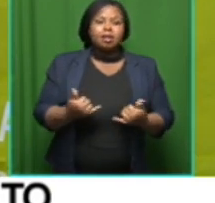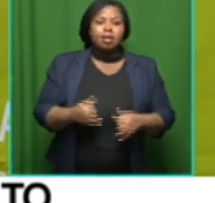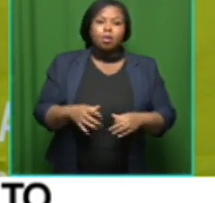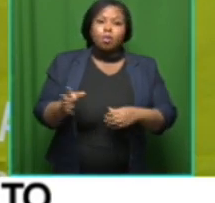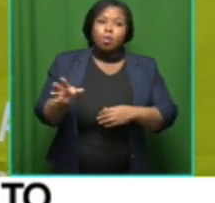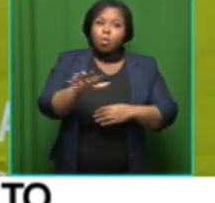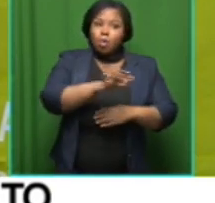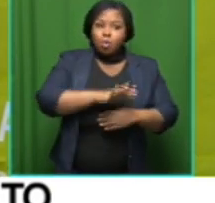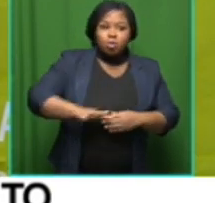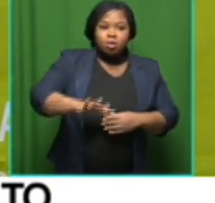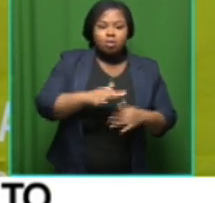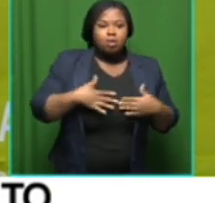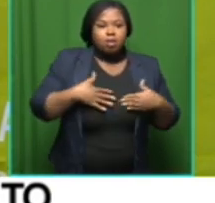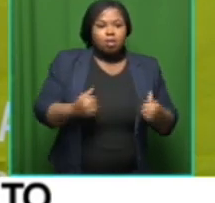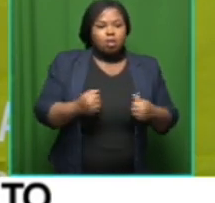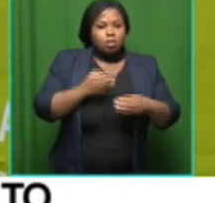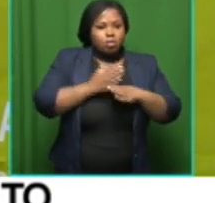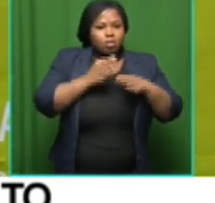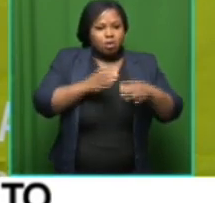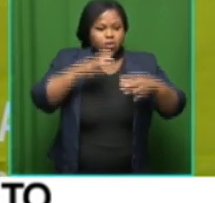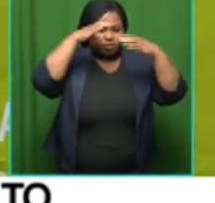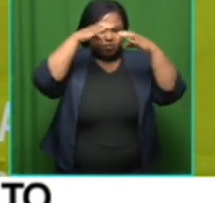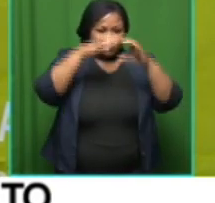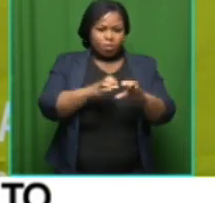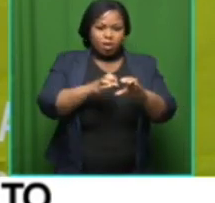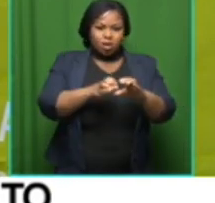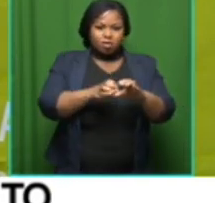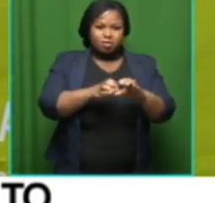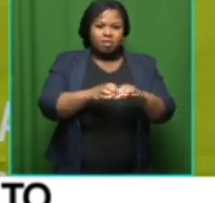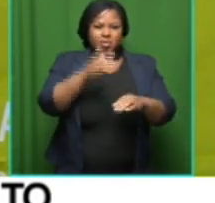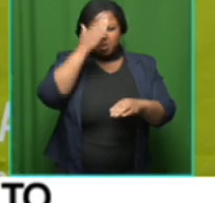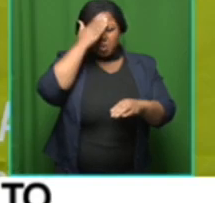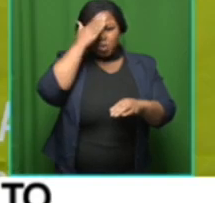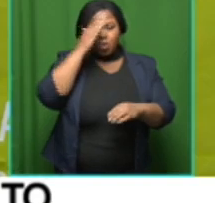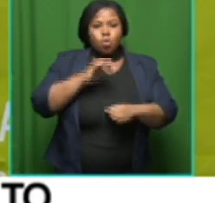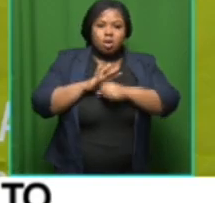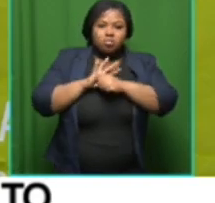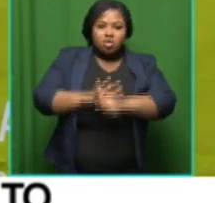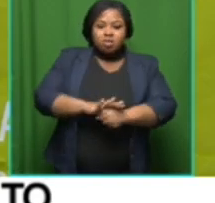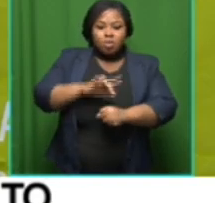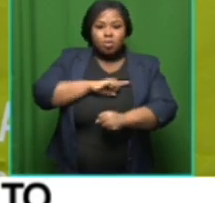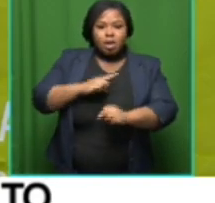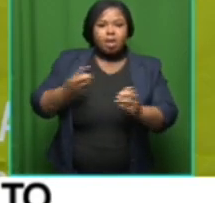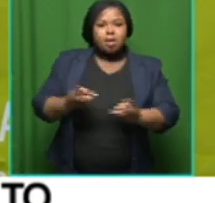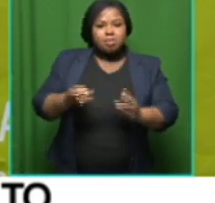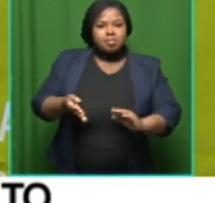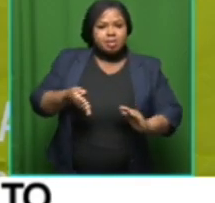workers to be focused on the fact that there's that pressure that we are seeing.